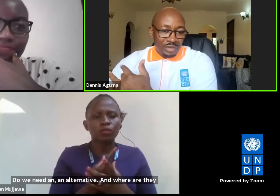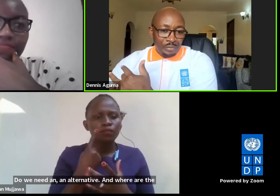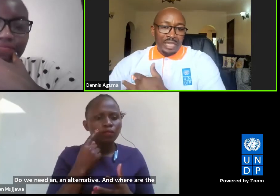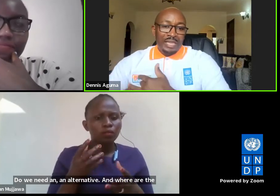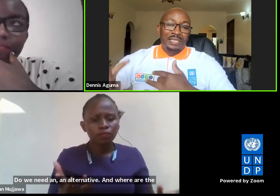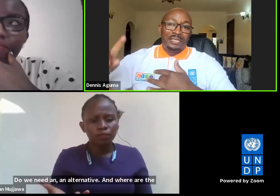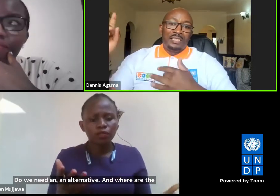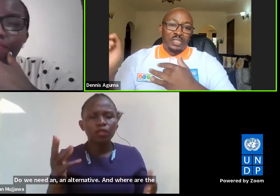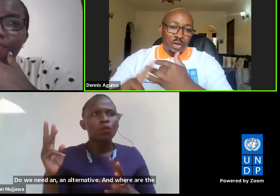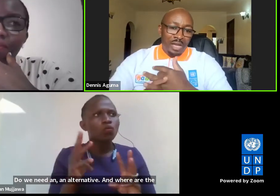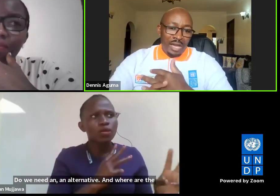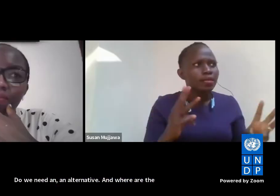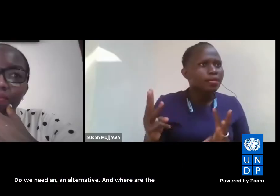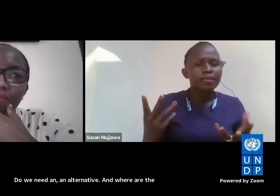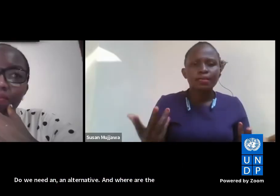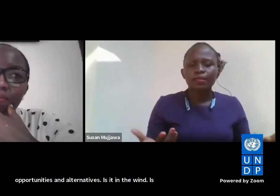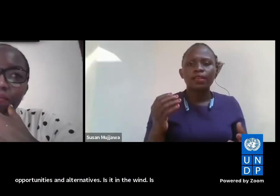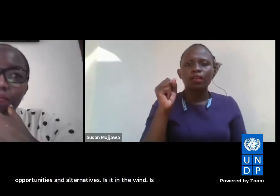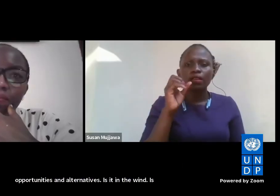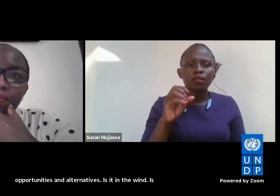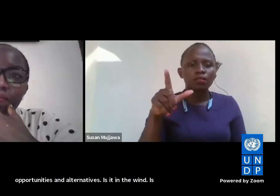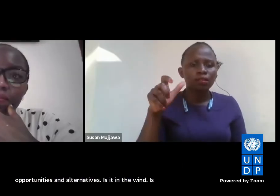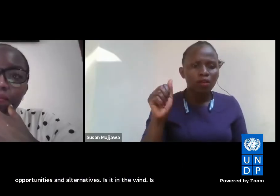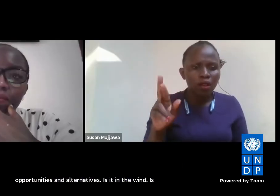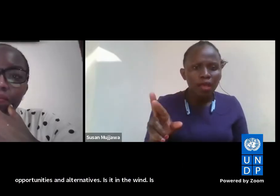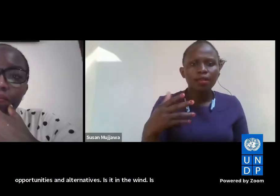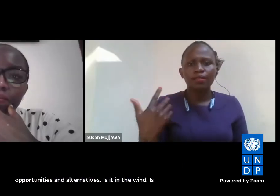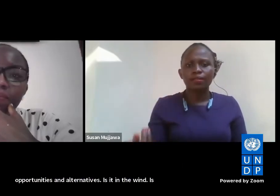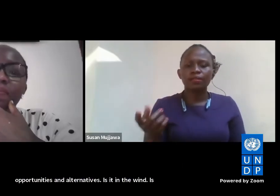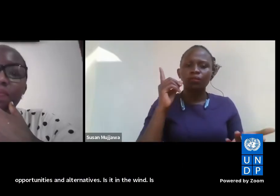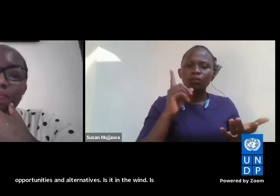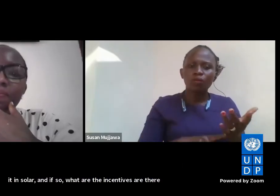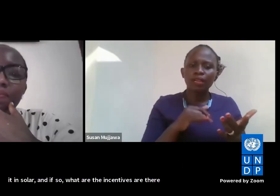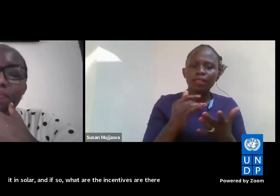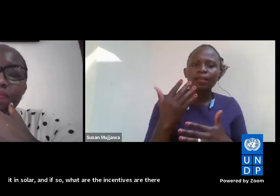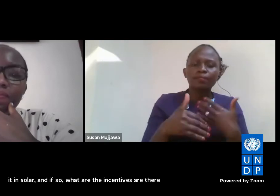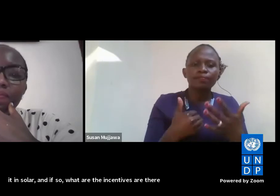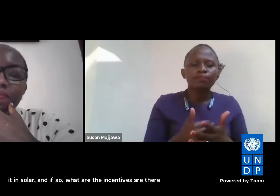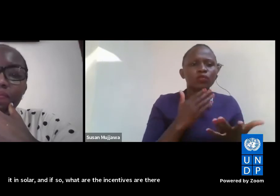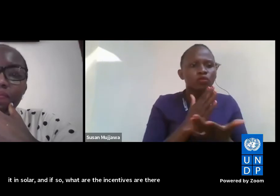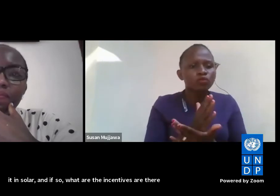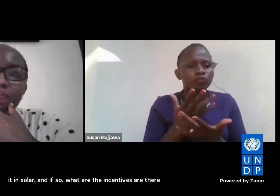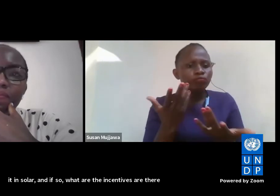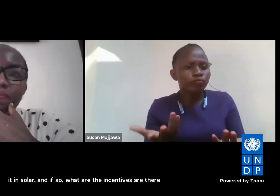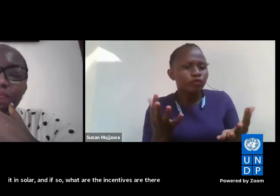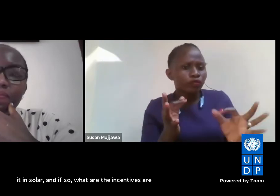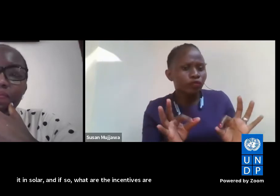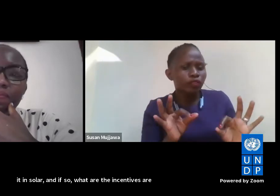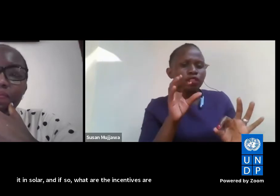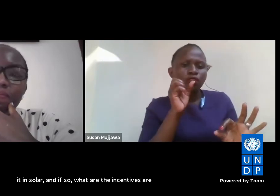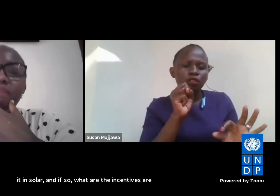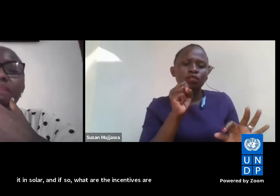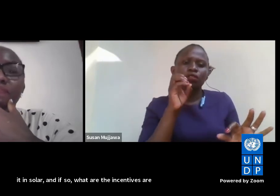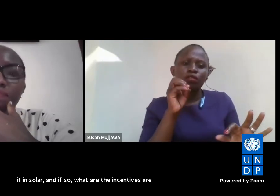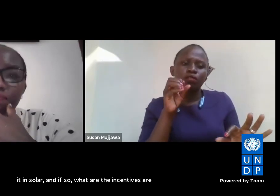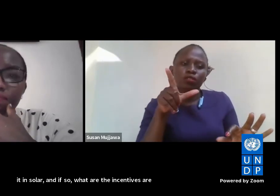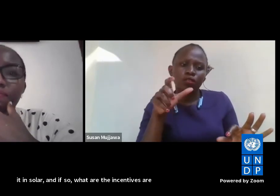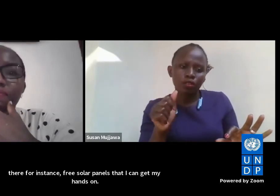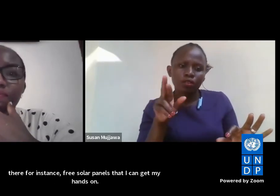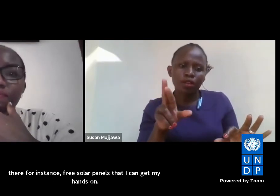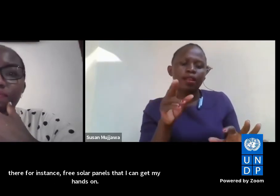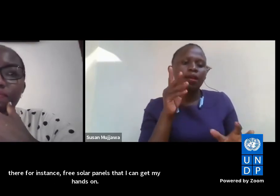wind? Is it in solar? And if so, what are the incentives? Are there, for instance, free solar panels that I can get my hands on, given all